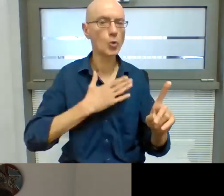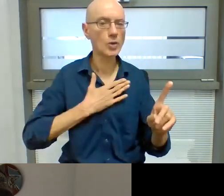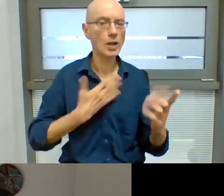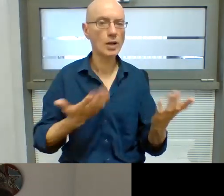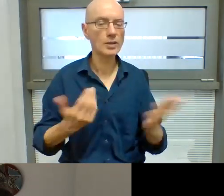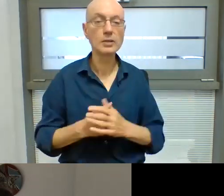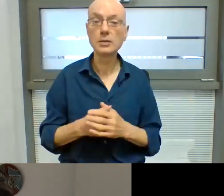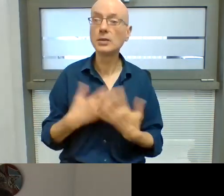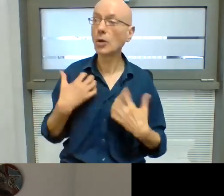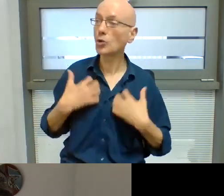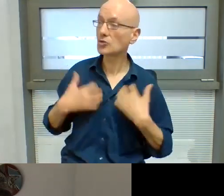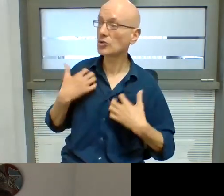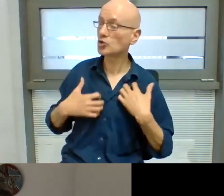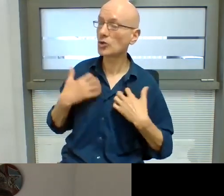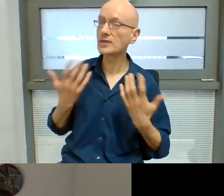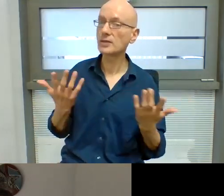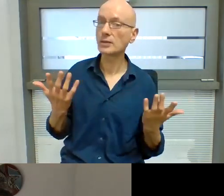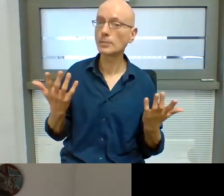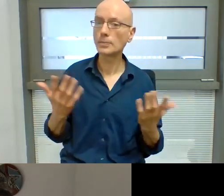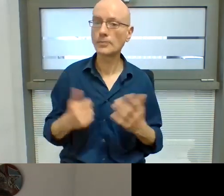think that's really interesting. I